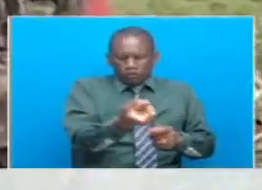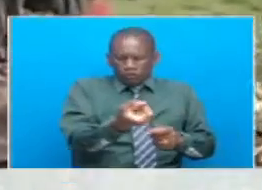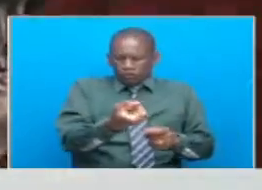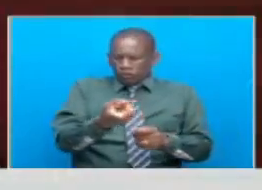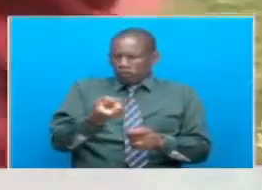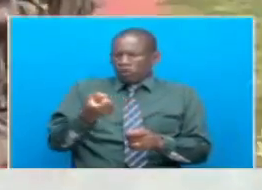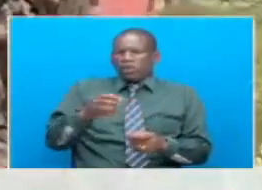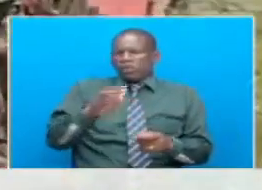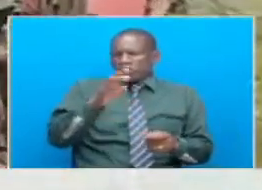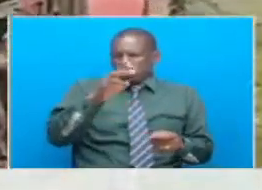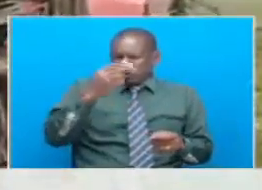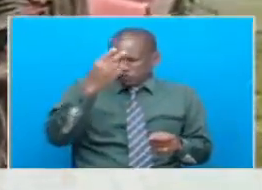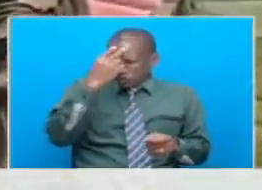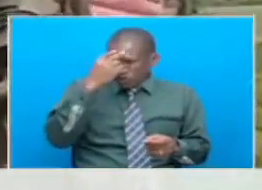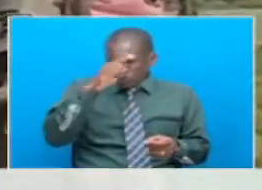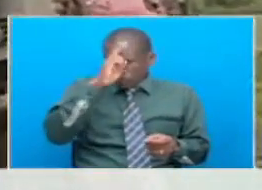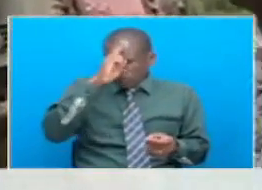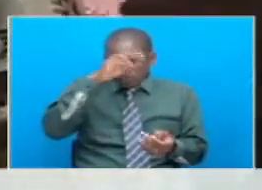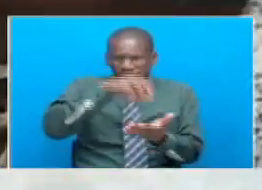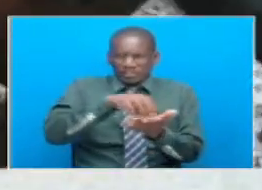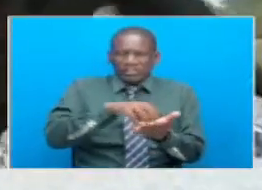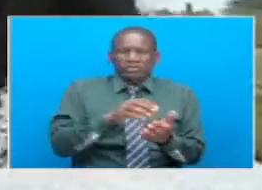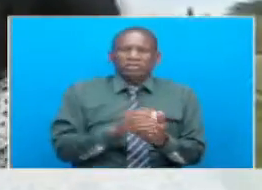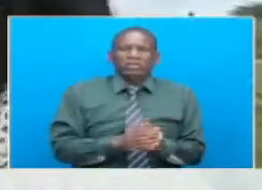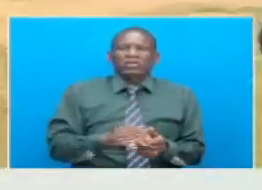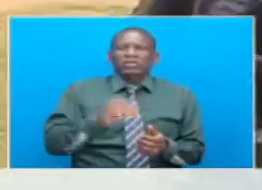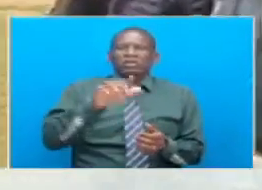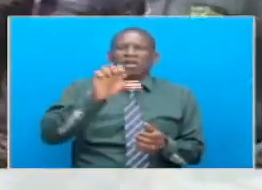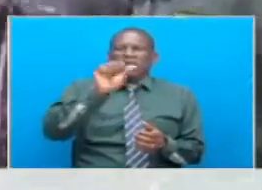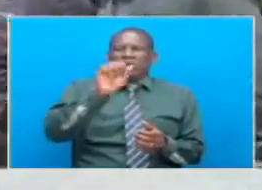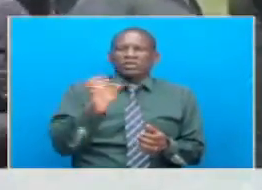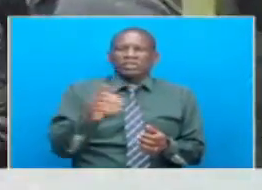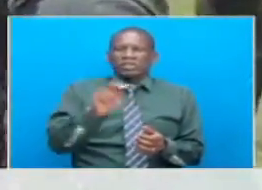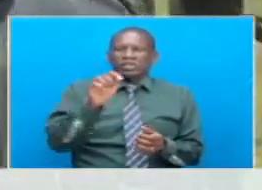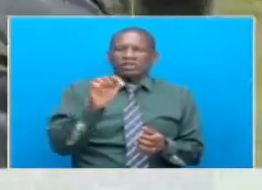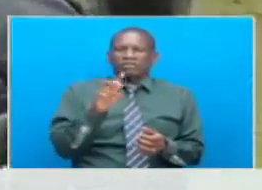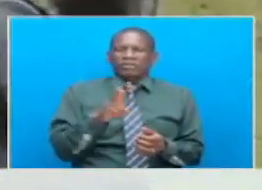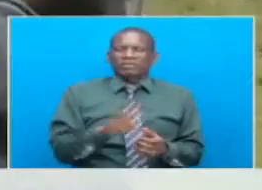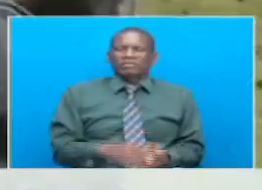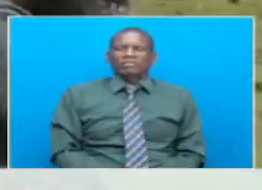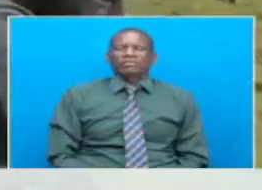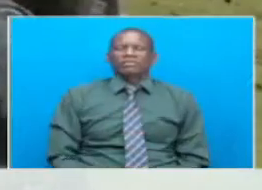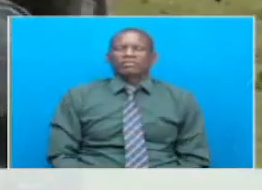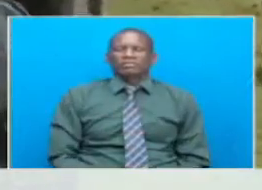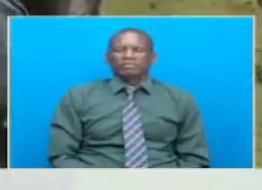towed to Narok Police Station Yard. Lois Wangoi, NTV.